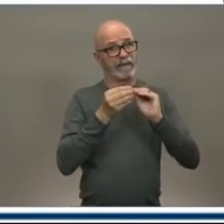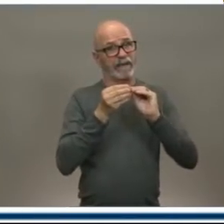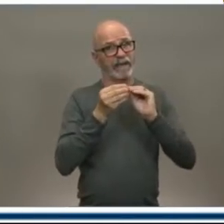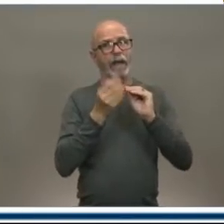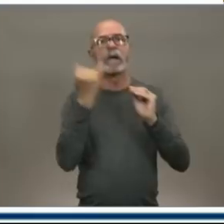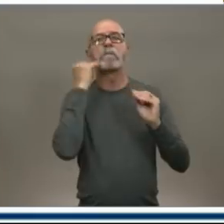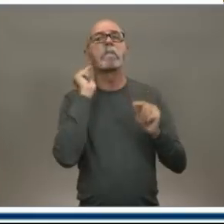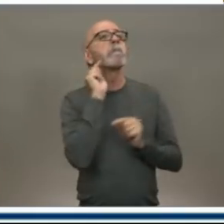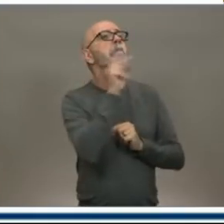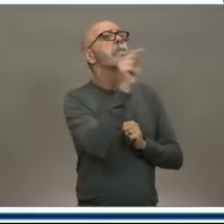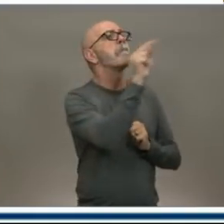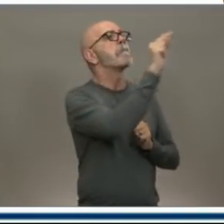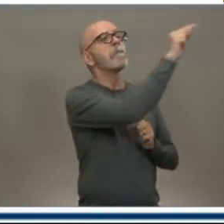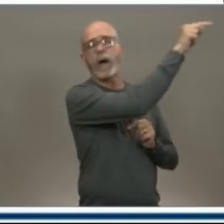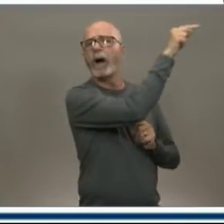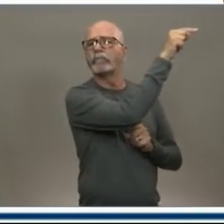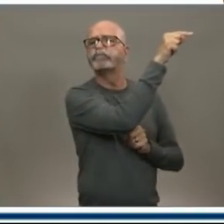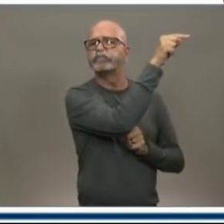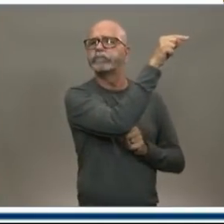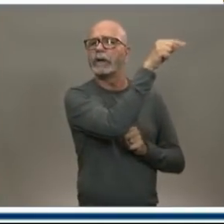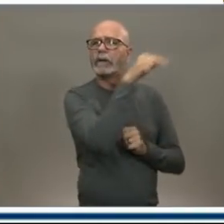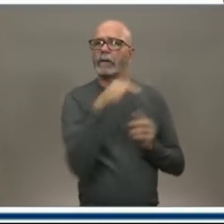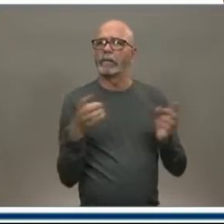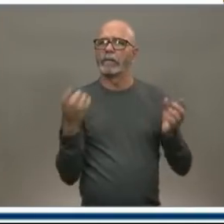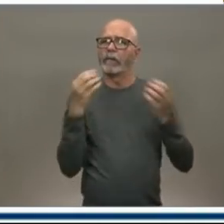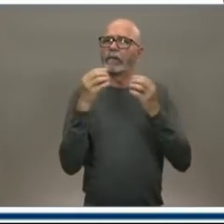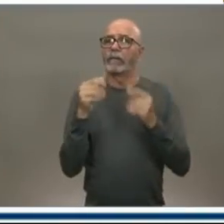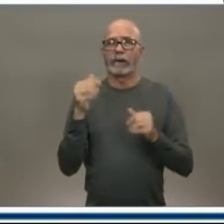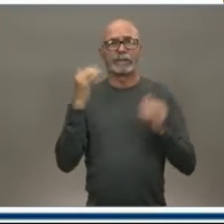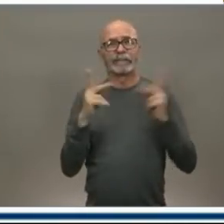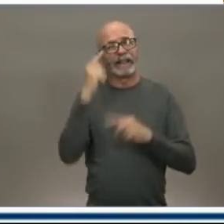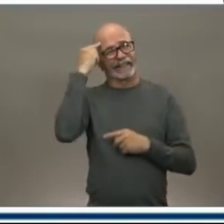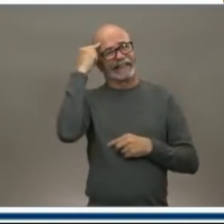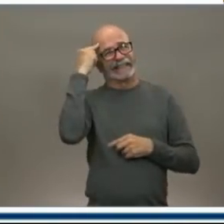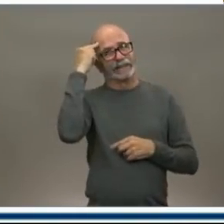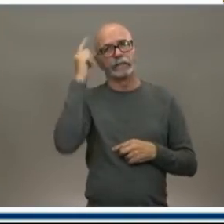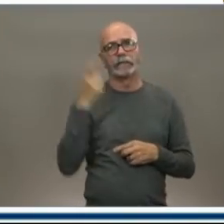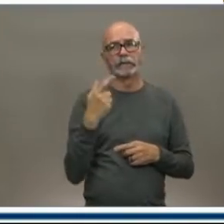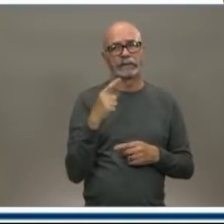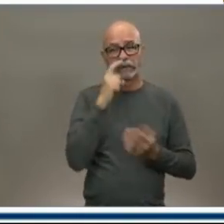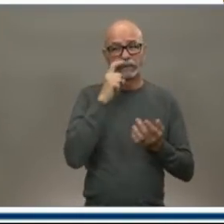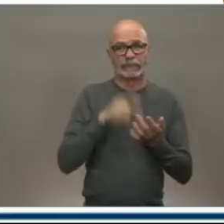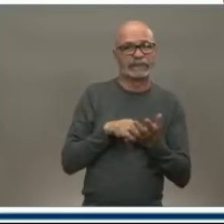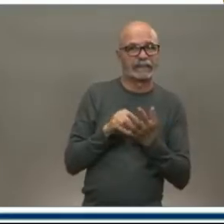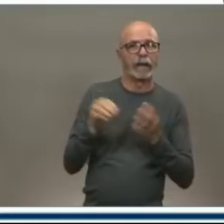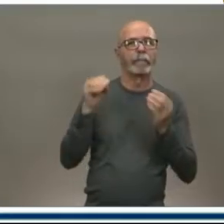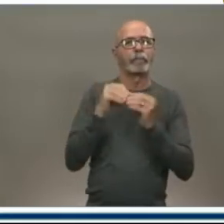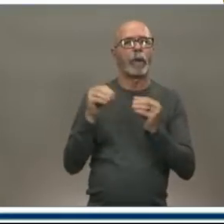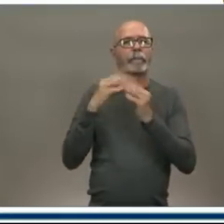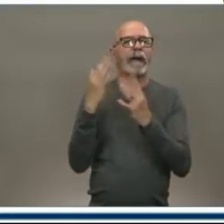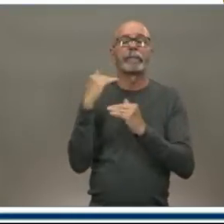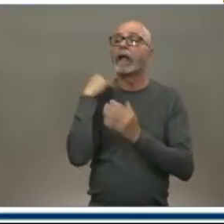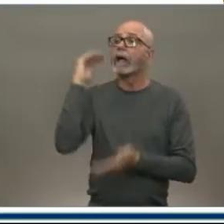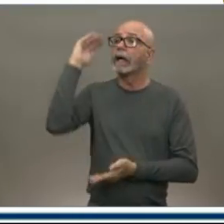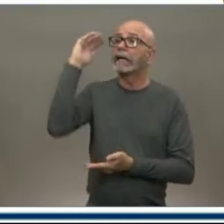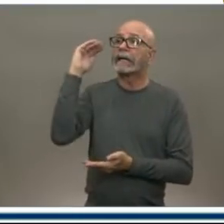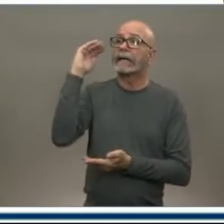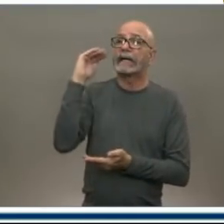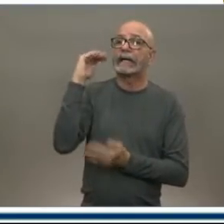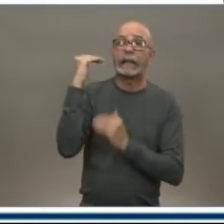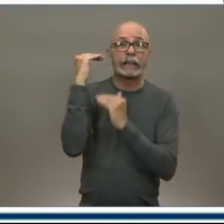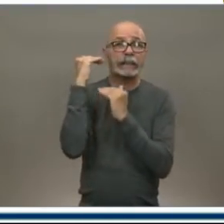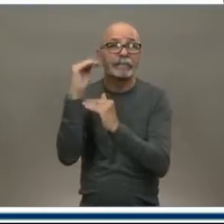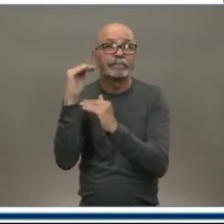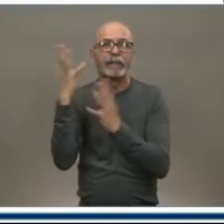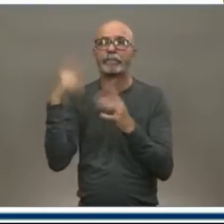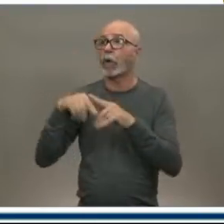you talk about the considerations when it comes to easing restrictions like we saw today with access at school gyms? How are you